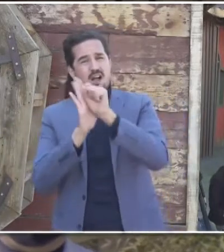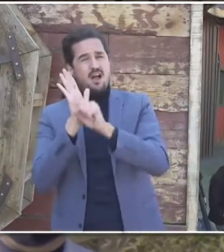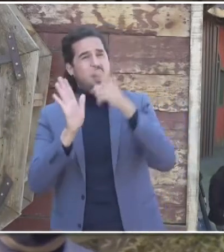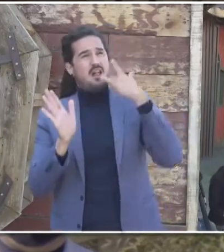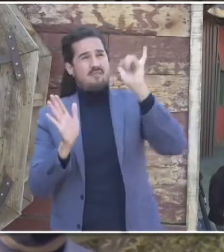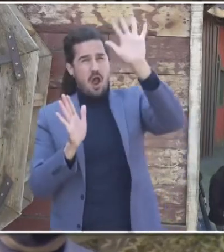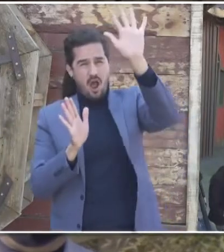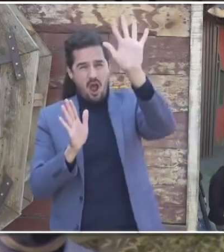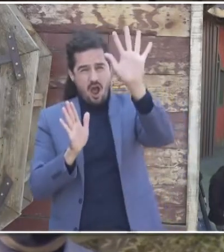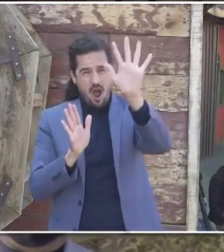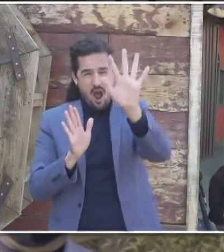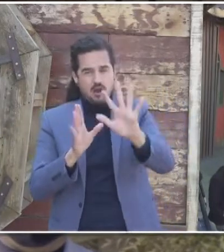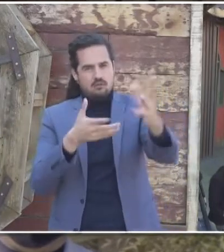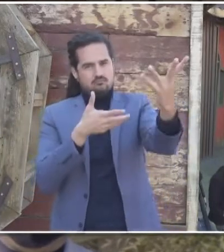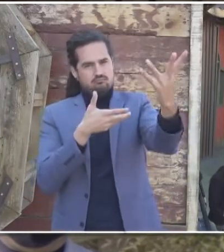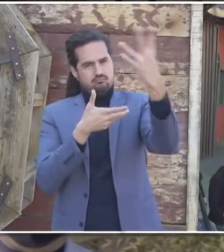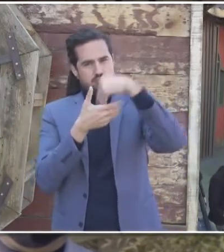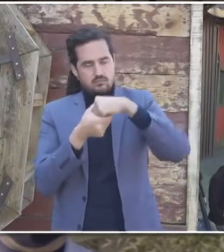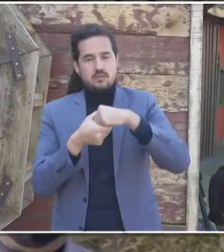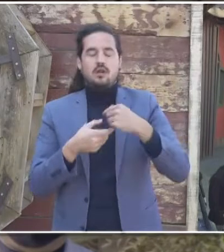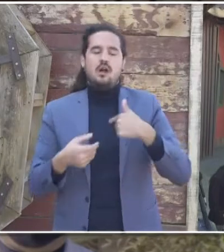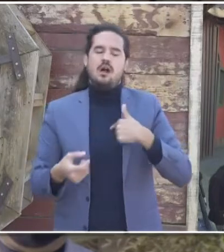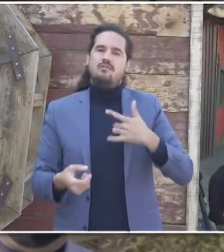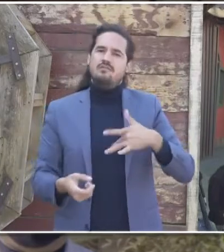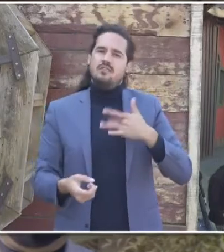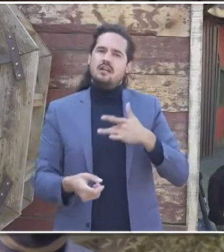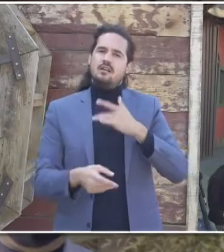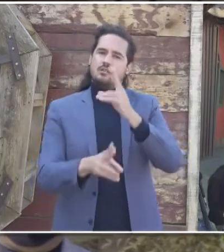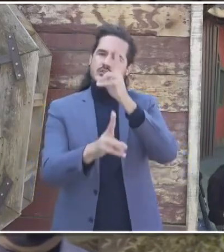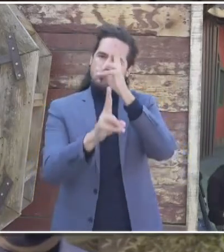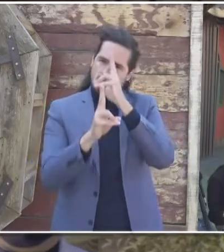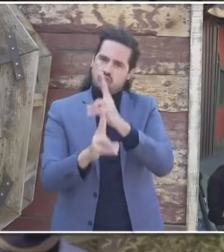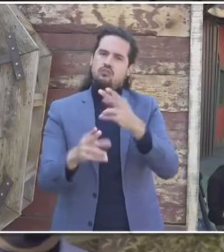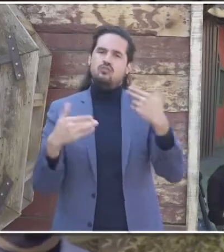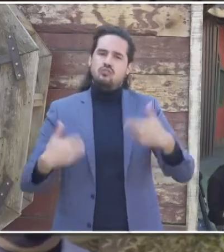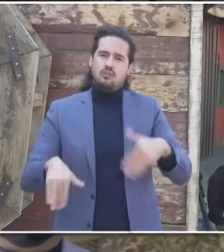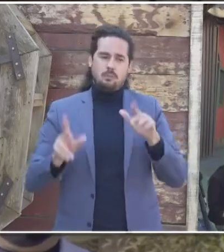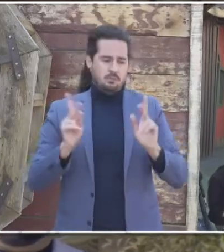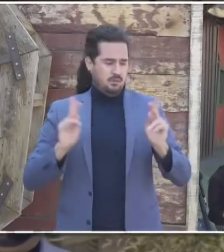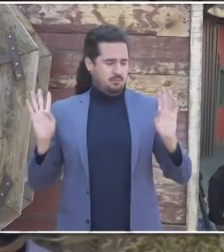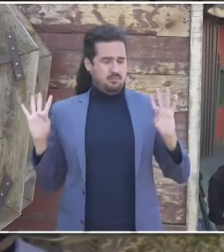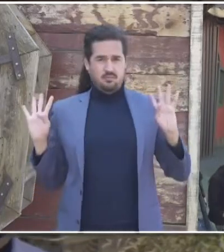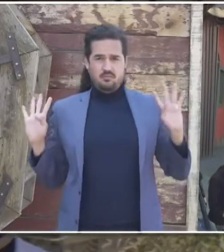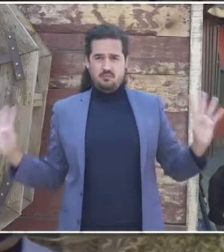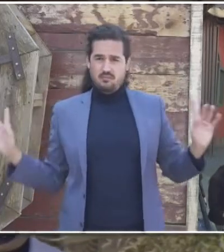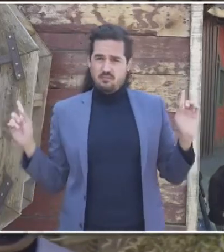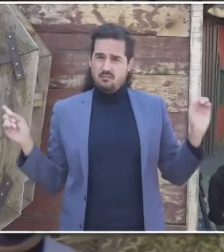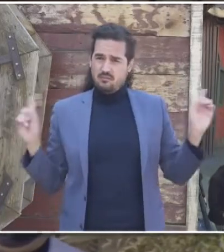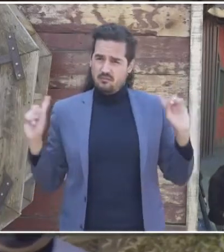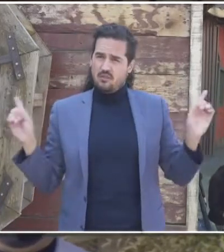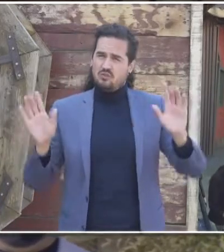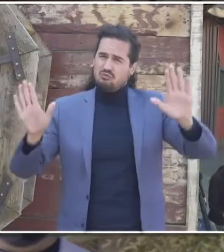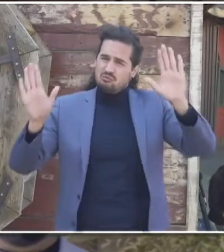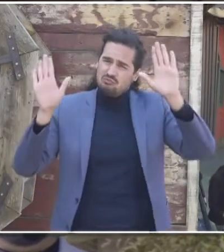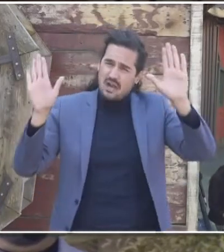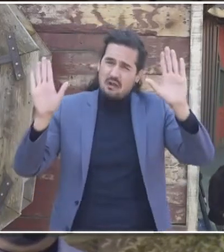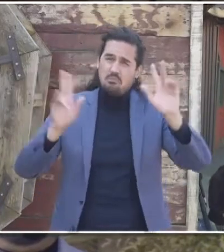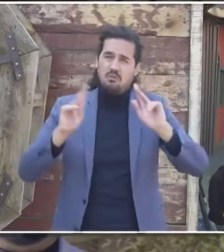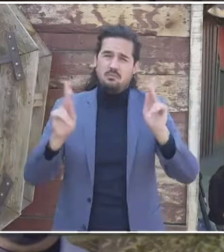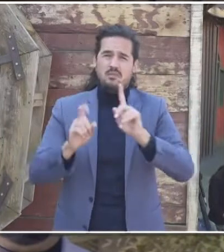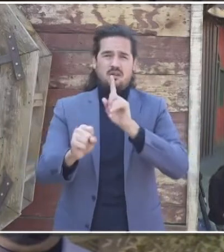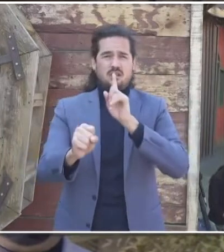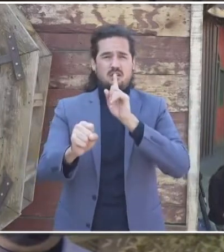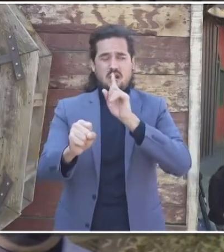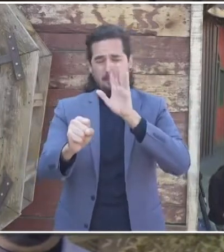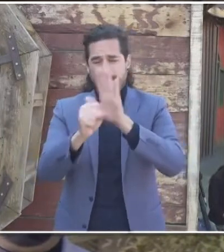all these extraordinary elected officials that have one commitment, and that is to you, your public health, and